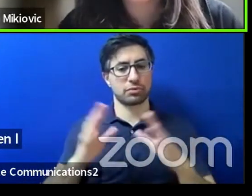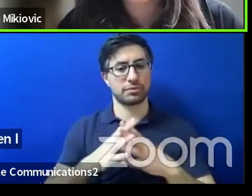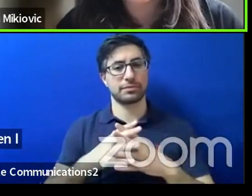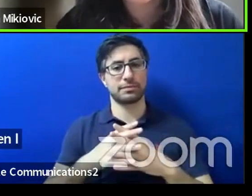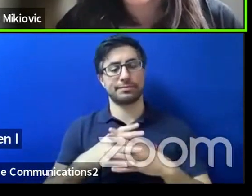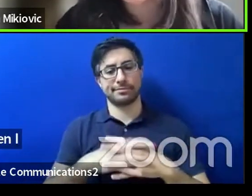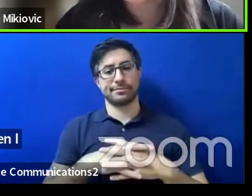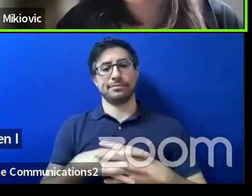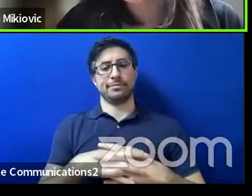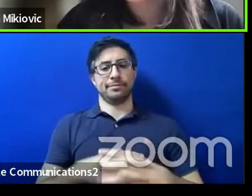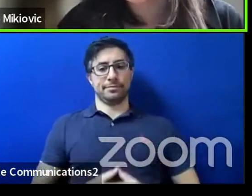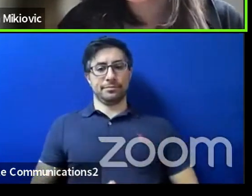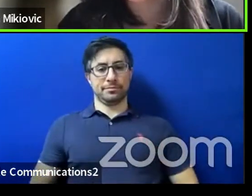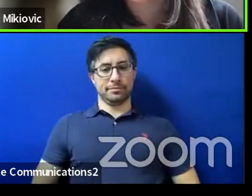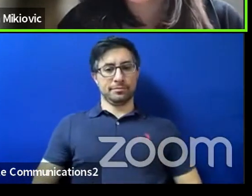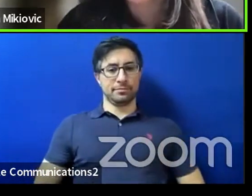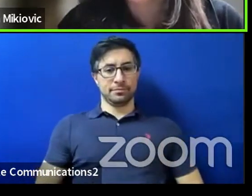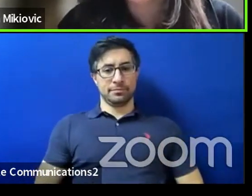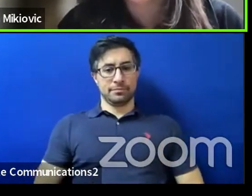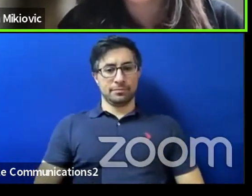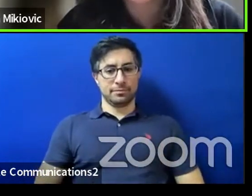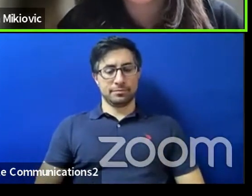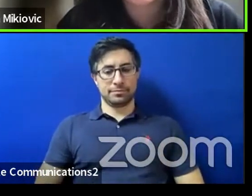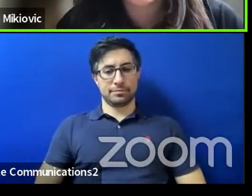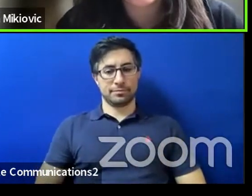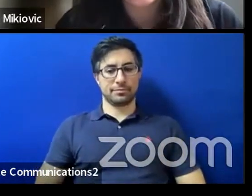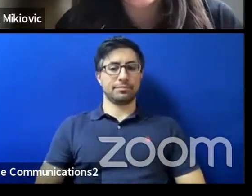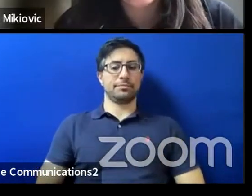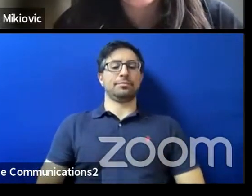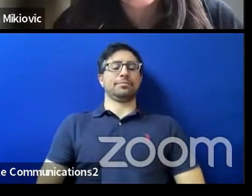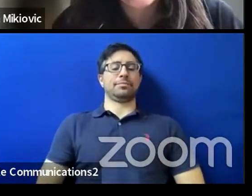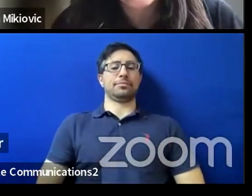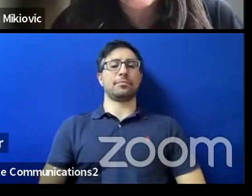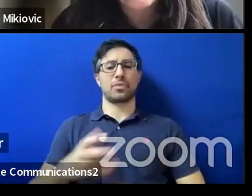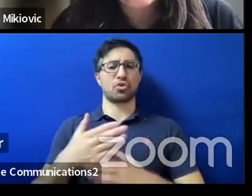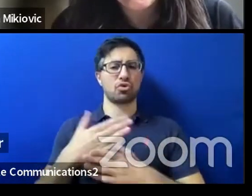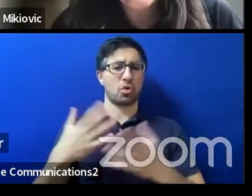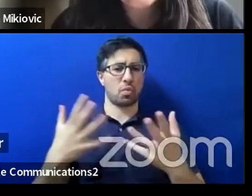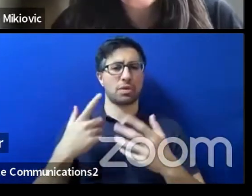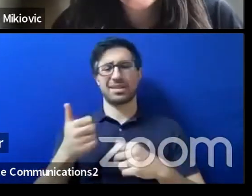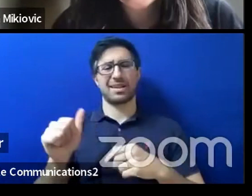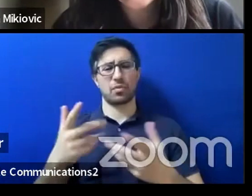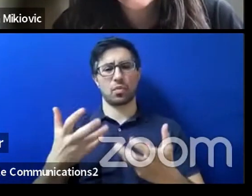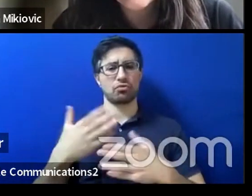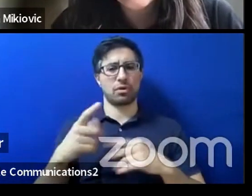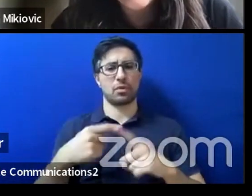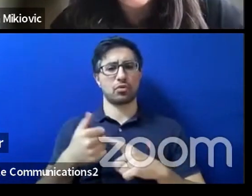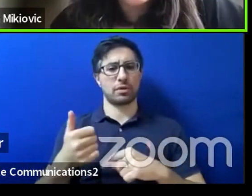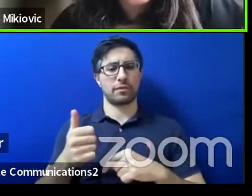What do I enjoy? Was it, or Anything you'd like to share about yourself,